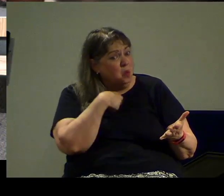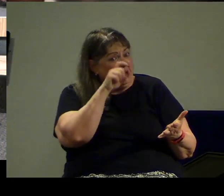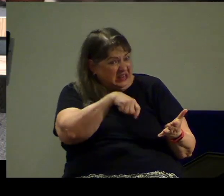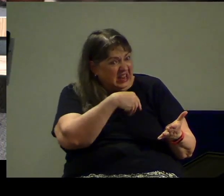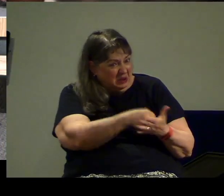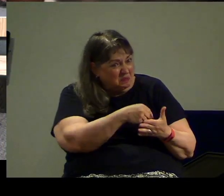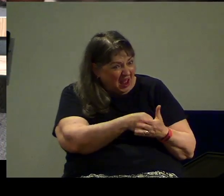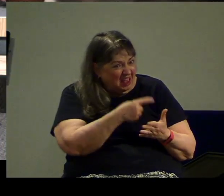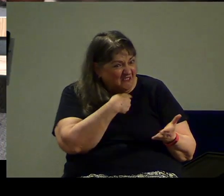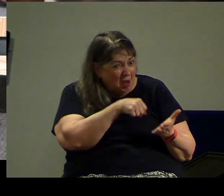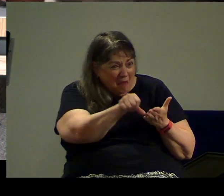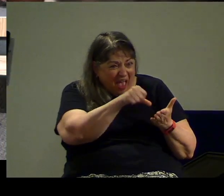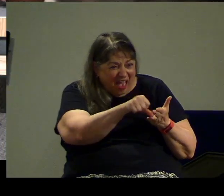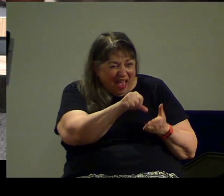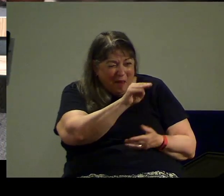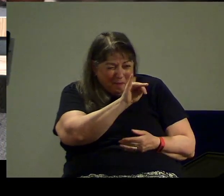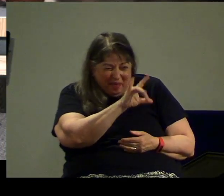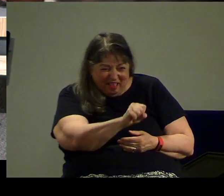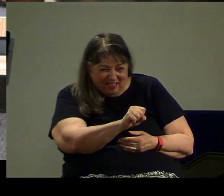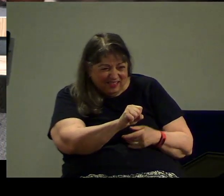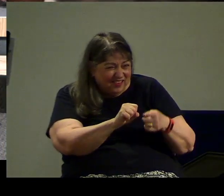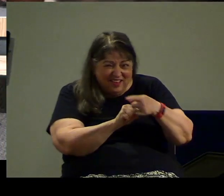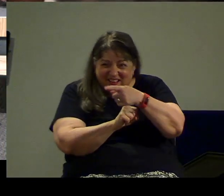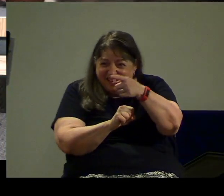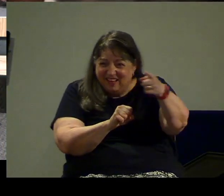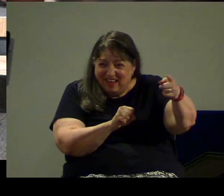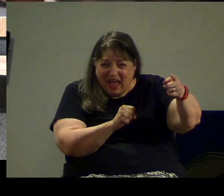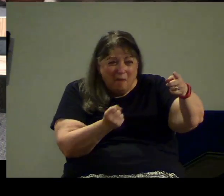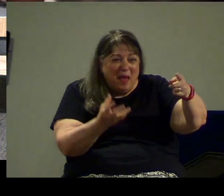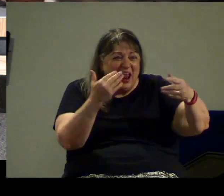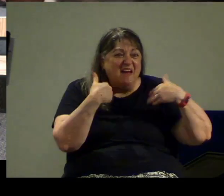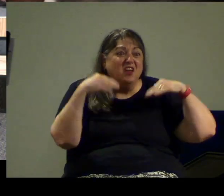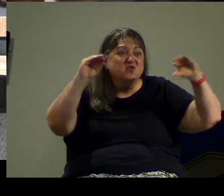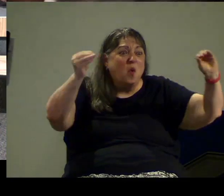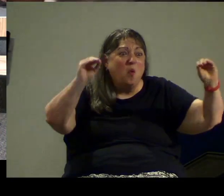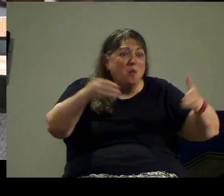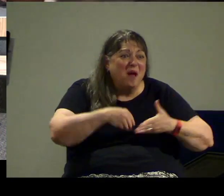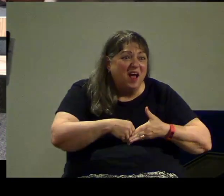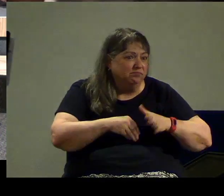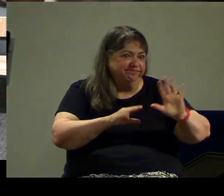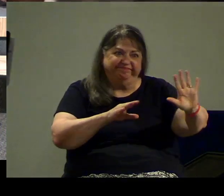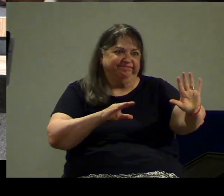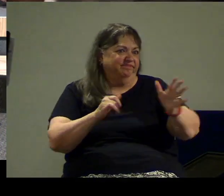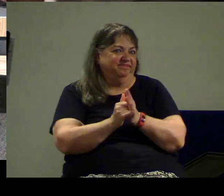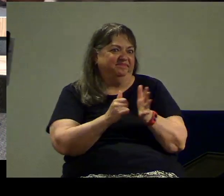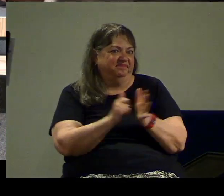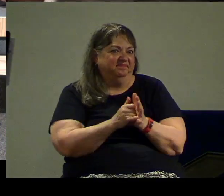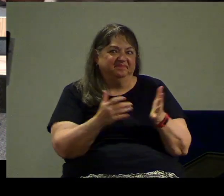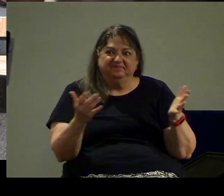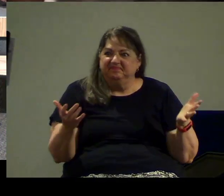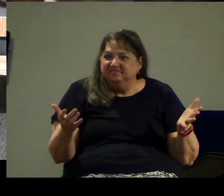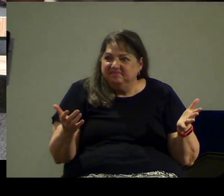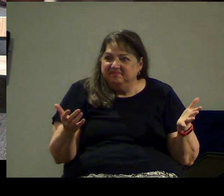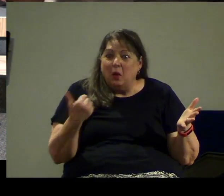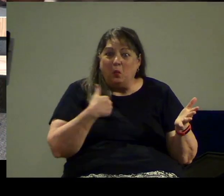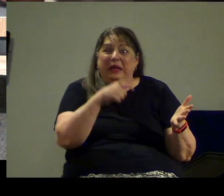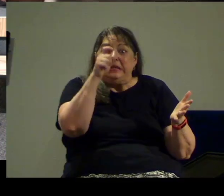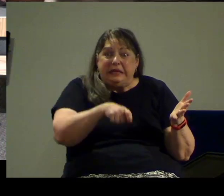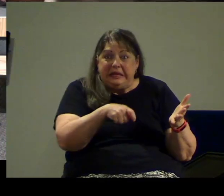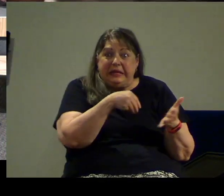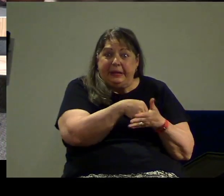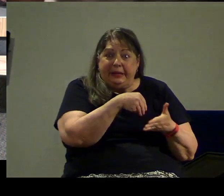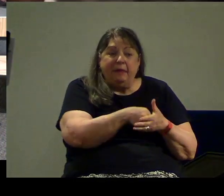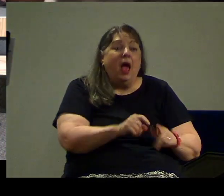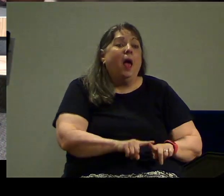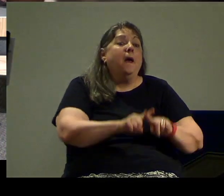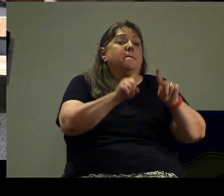your bills. I don't know, does anybody here live without needing money? No, right? But the things